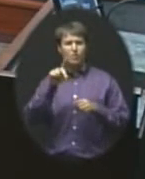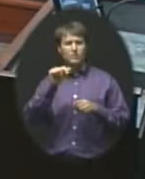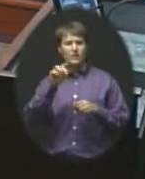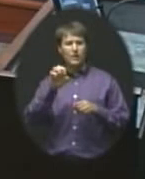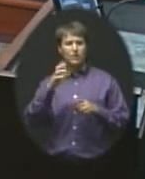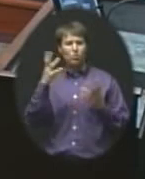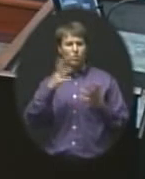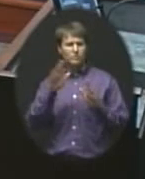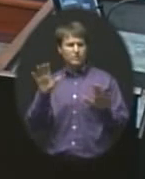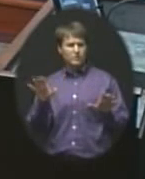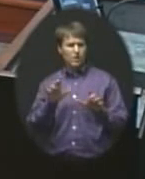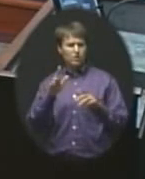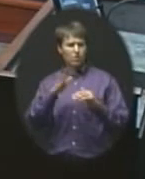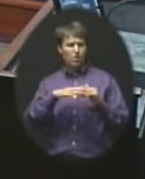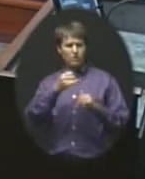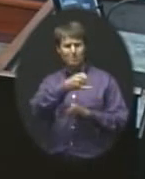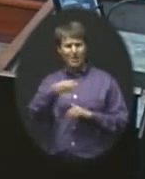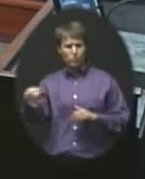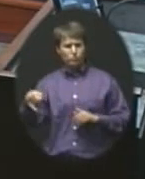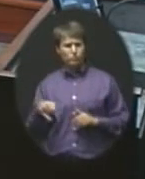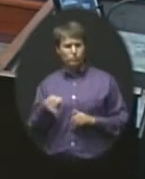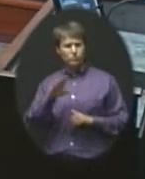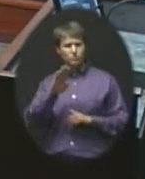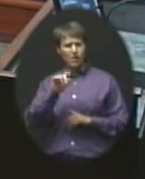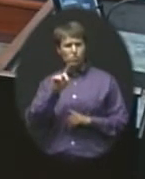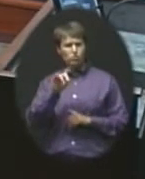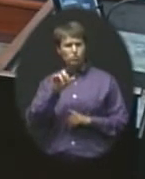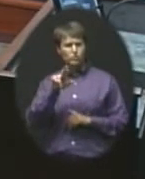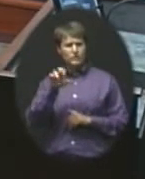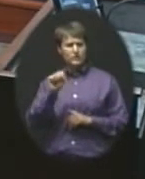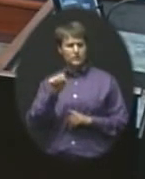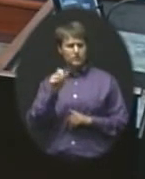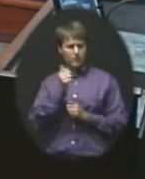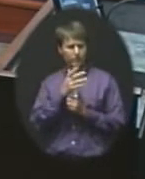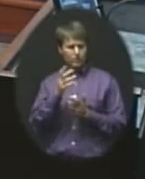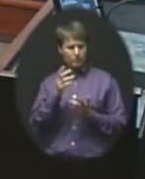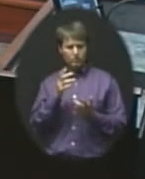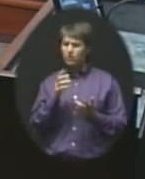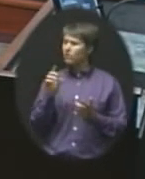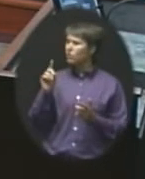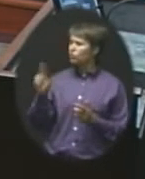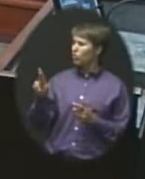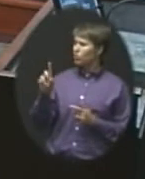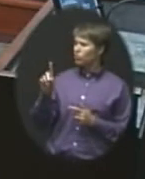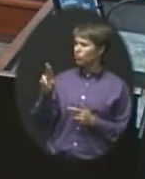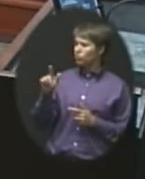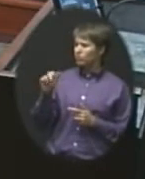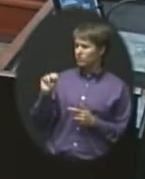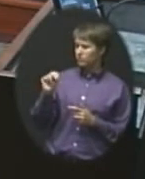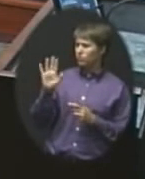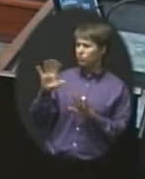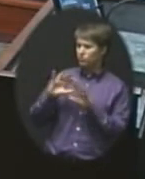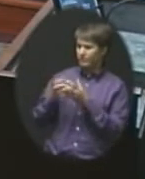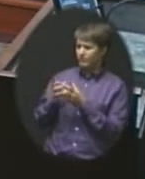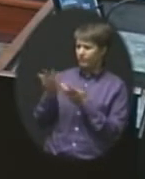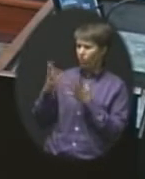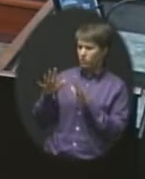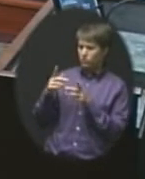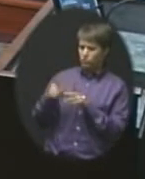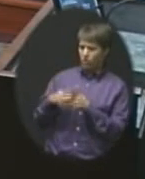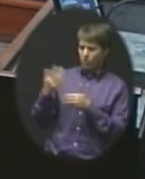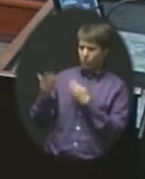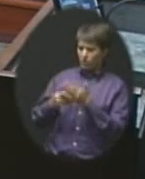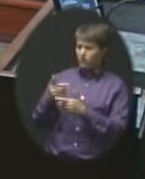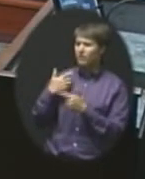what's being done on the boundaries. I know that's a question that was asked, and this is for the education of everybody. Yeah, Dr. Dugan and her committee have already started that process. They've already been